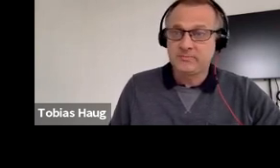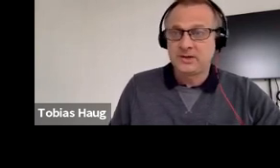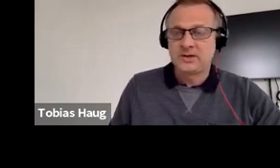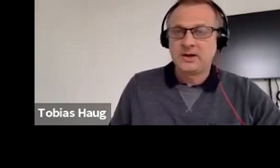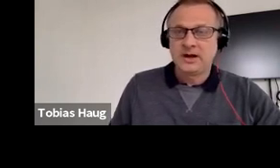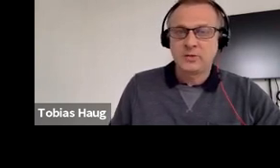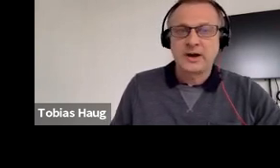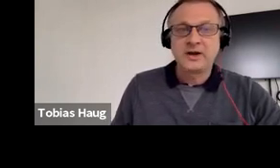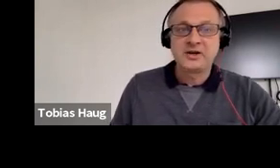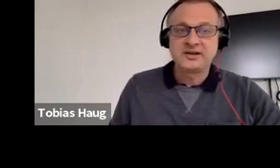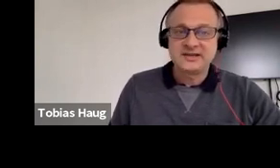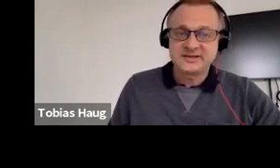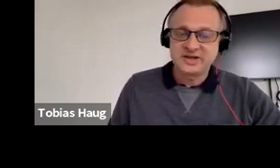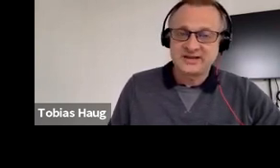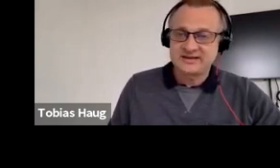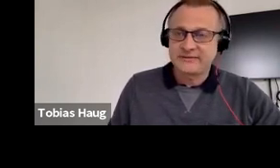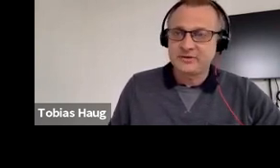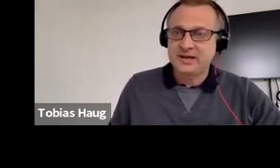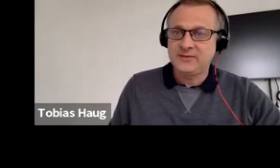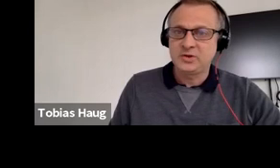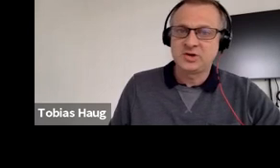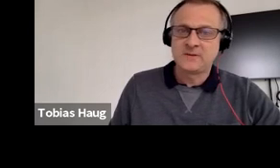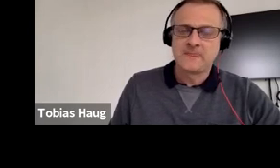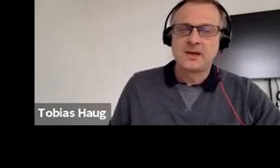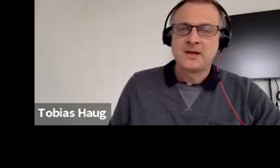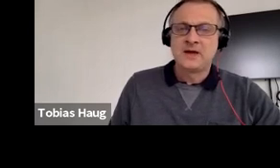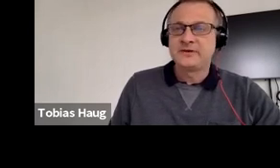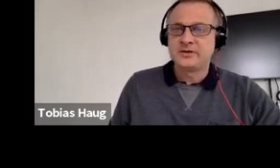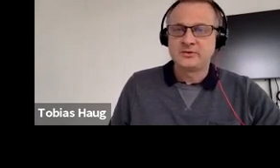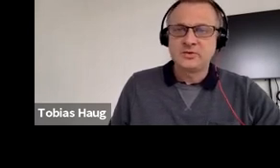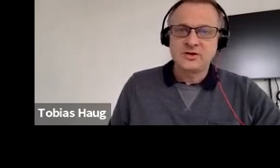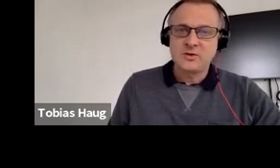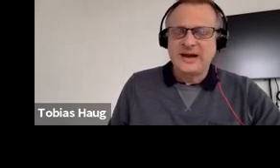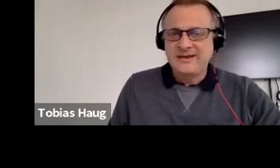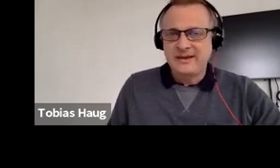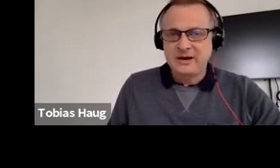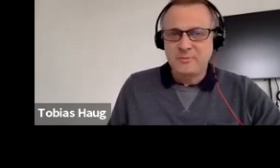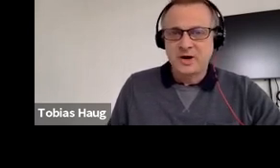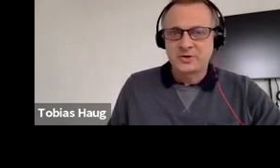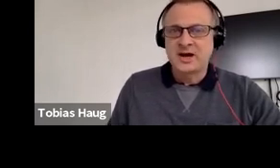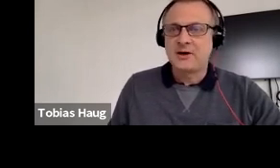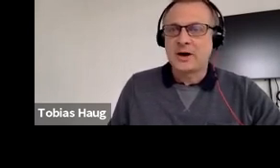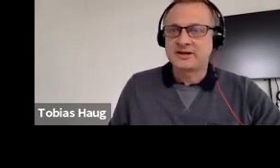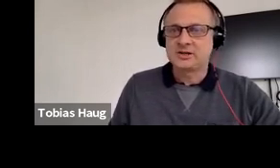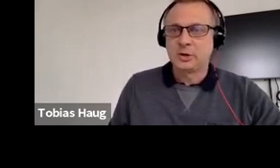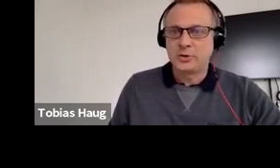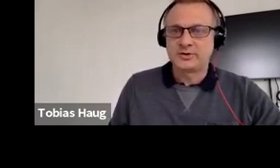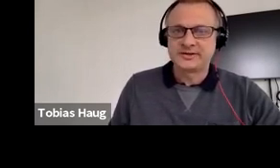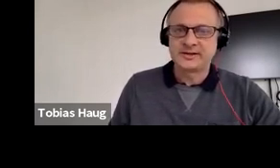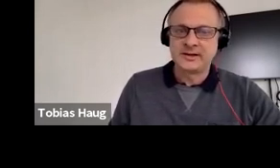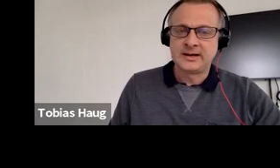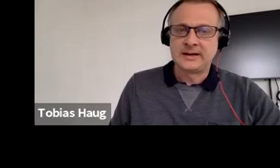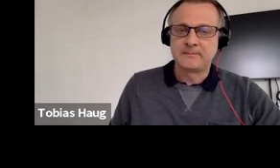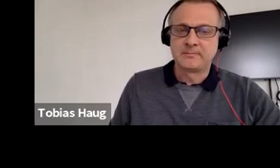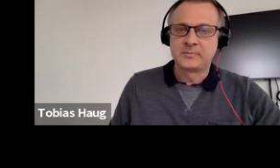children, acquiring DSGS as a first language, and we do not know anything about how adult